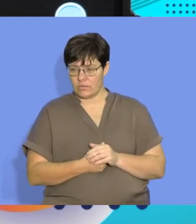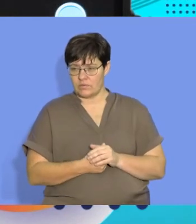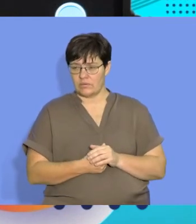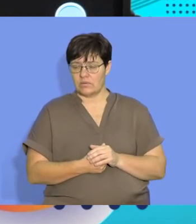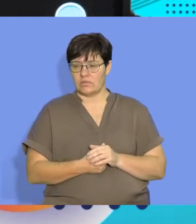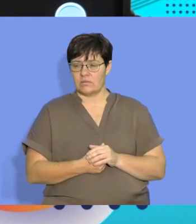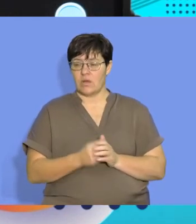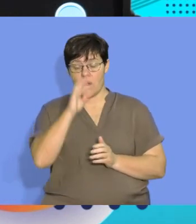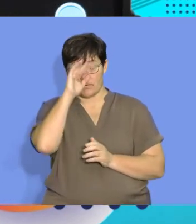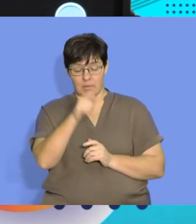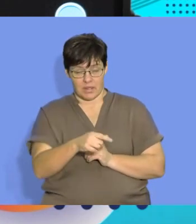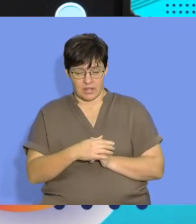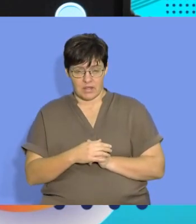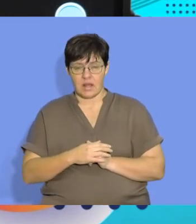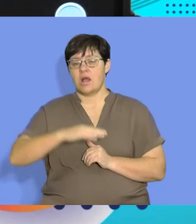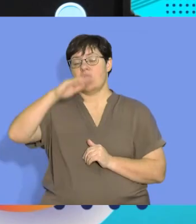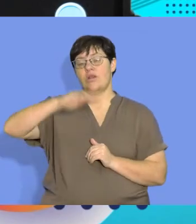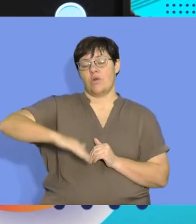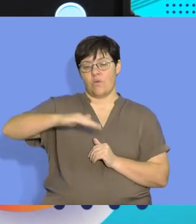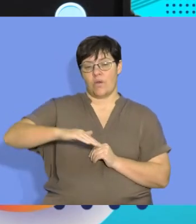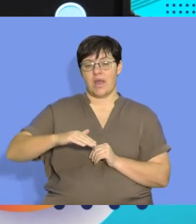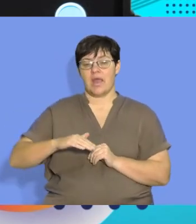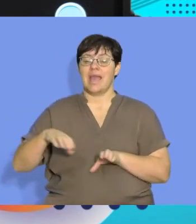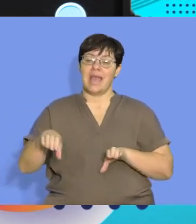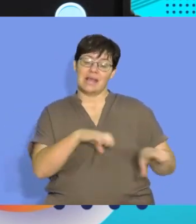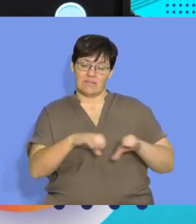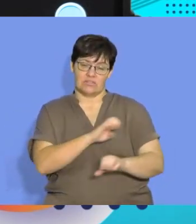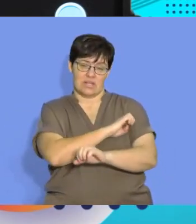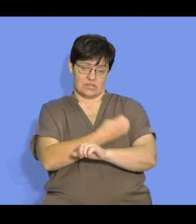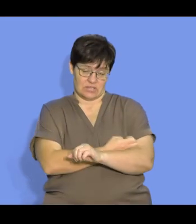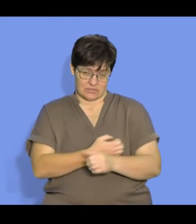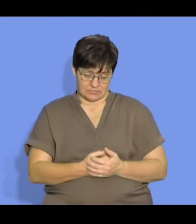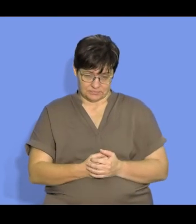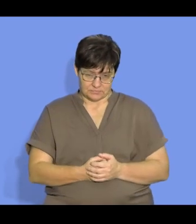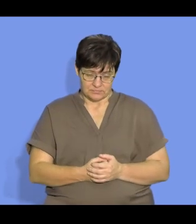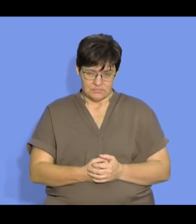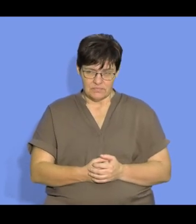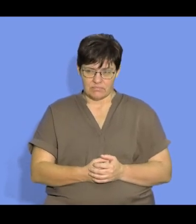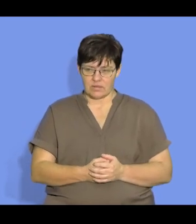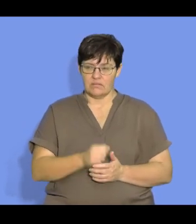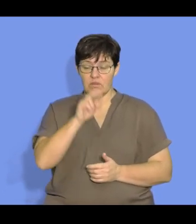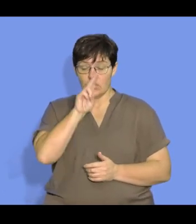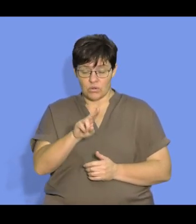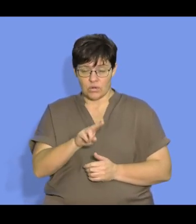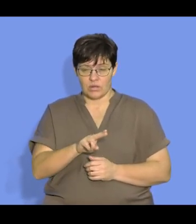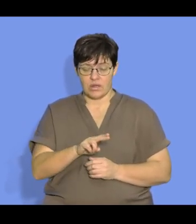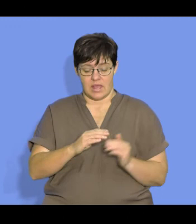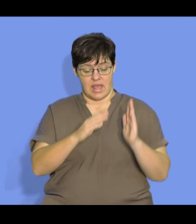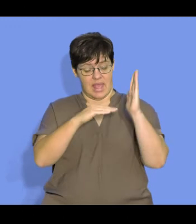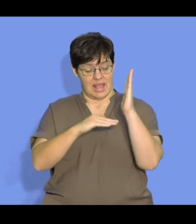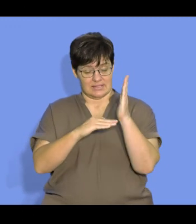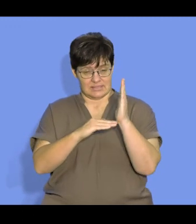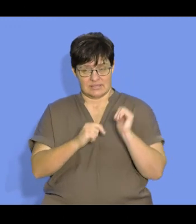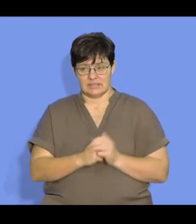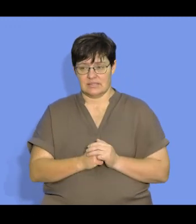distribution. Remember, it lowers the activation energy. So if we go look at our axis here, our